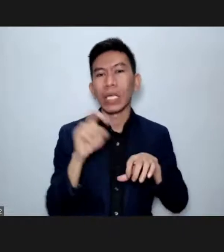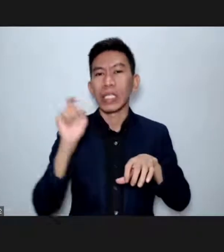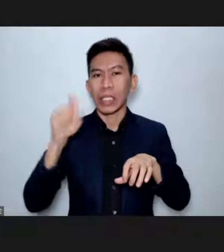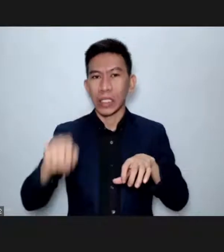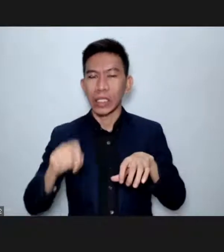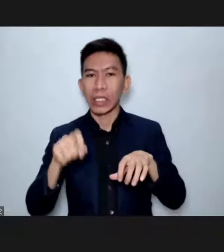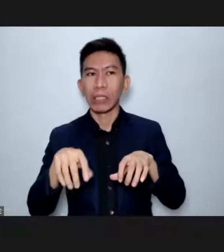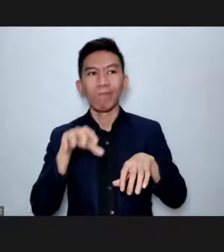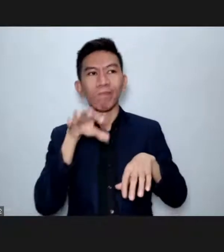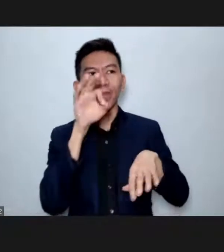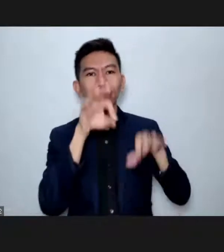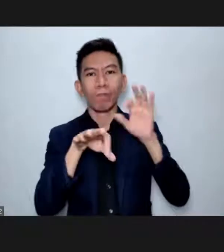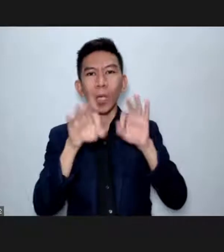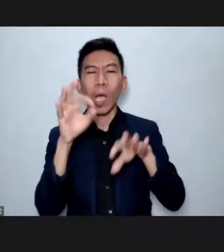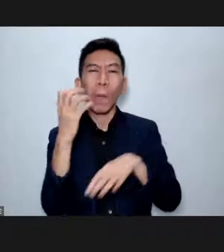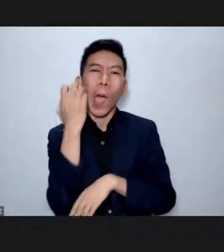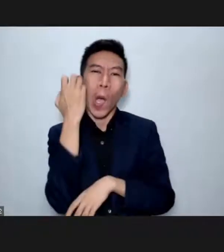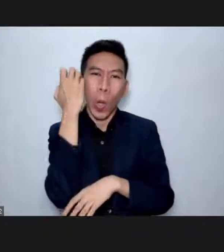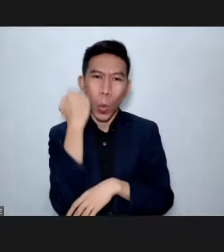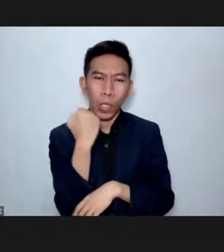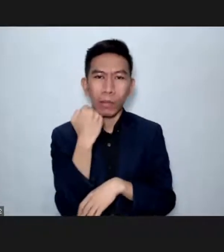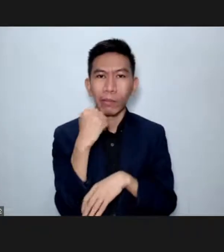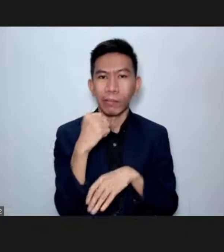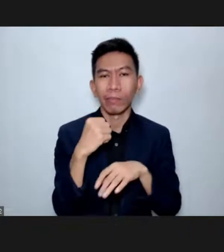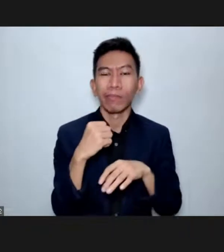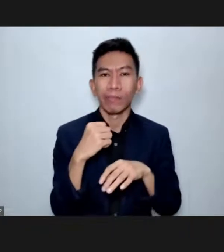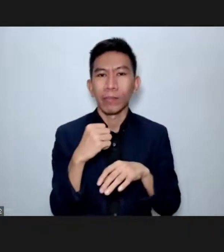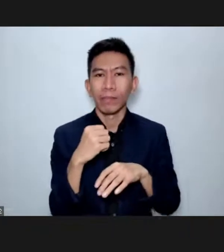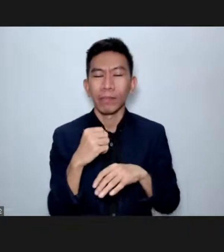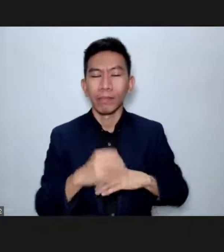links. And of course, he